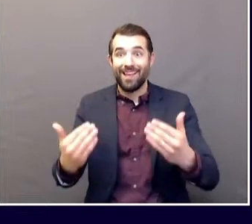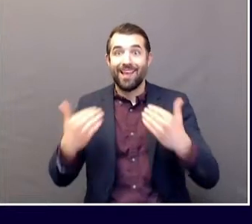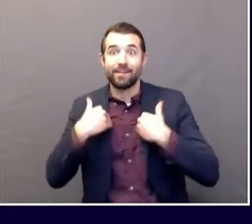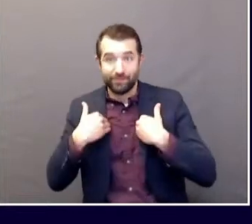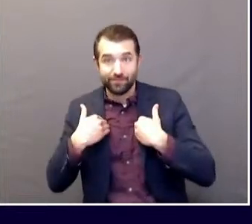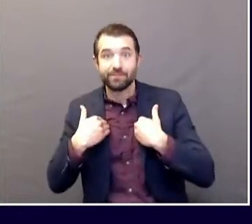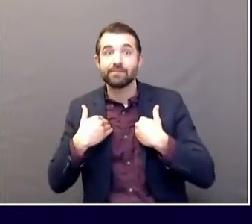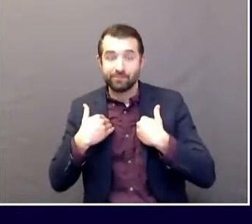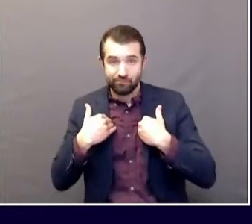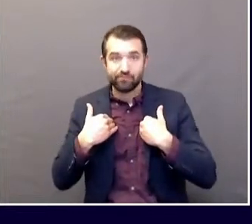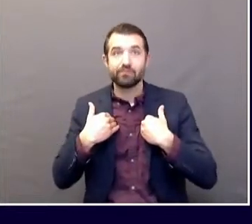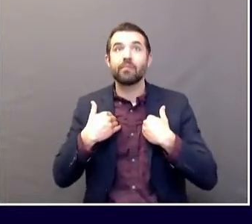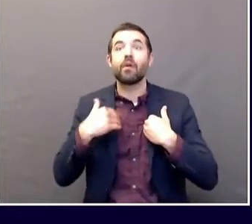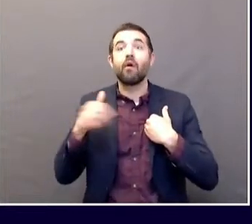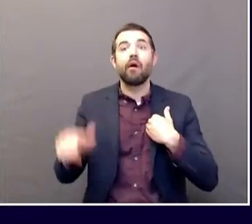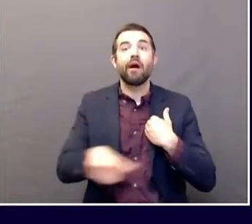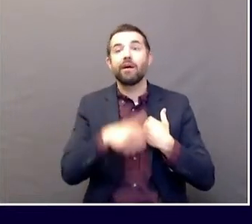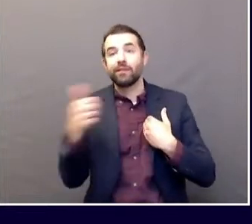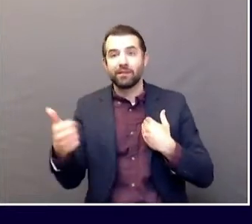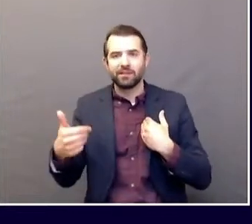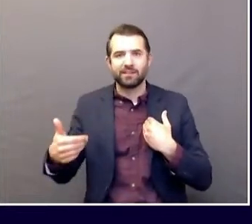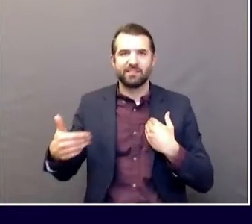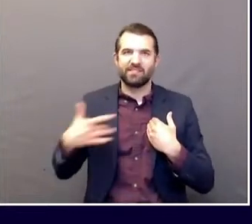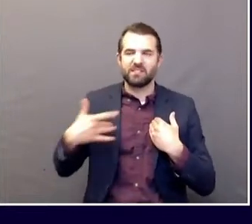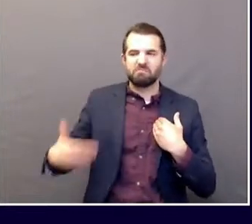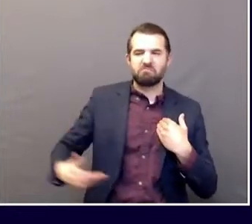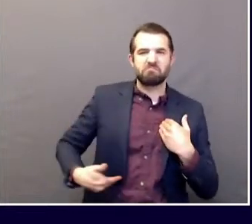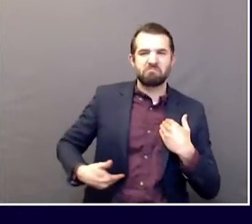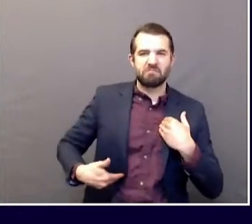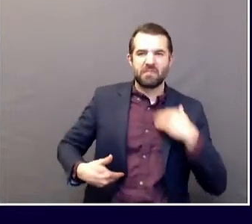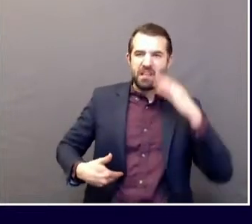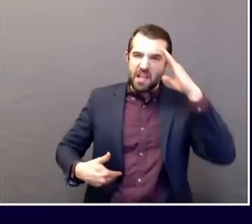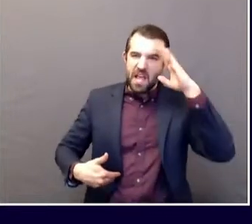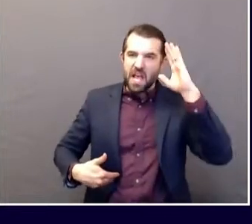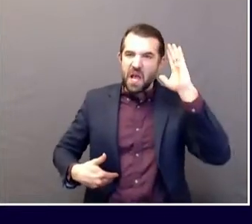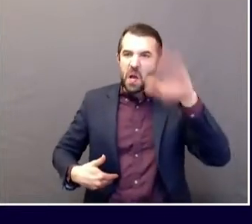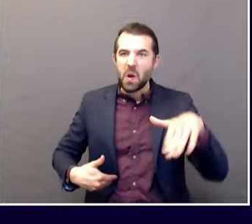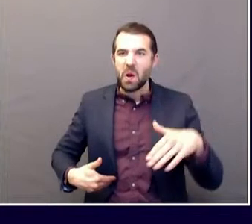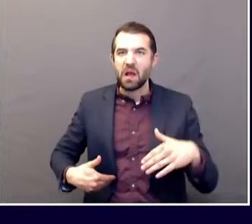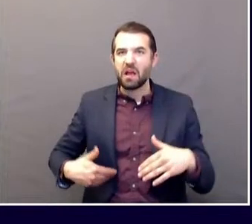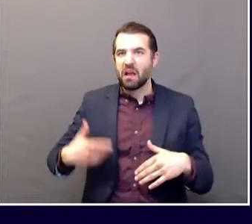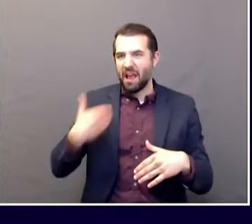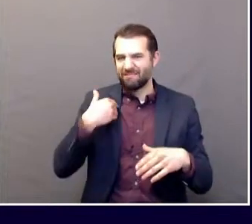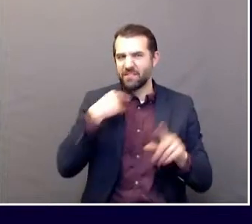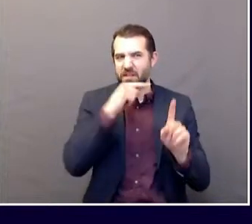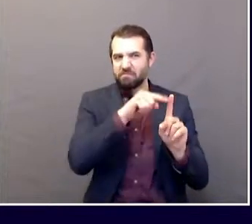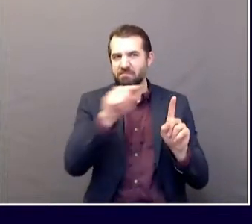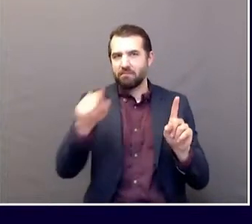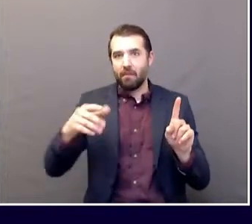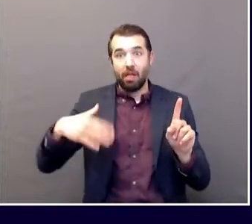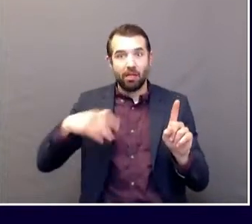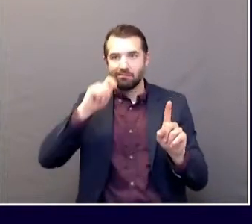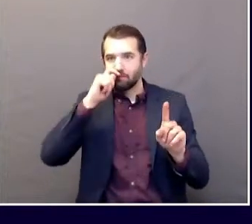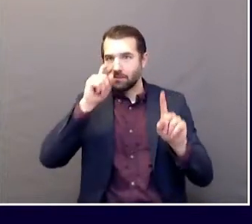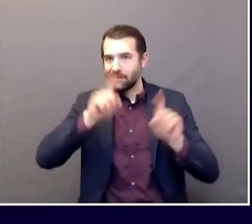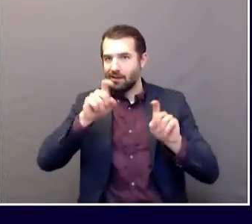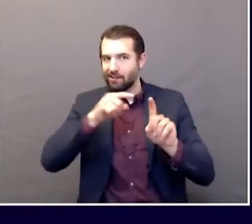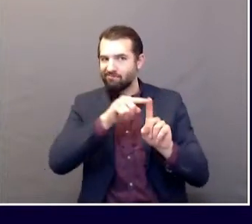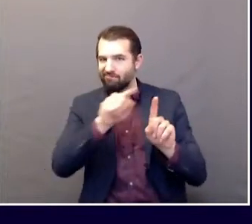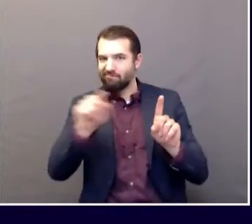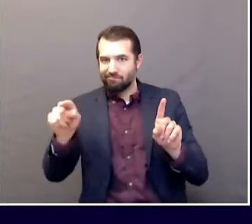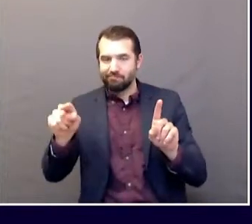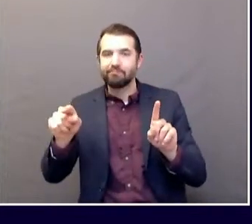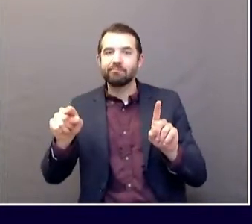are there but just haven't been diagnosed, and you couple that with the people in Maine who have received at least